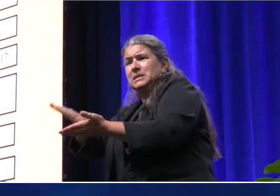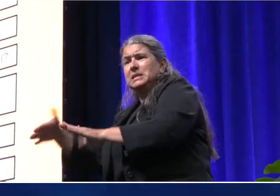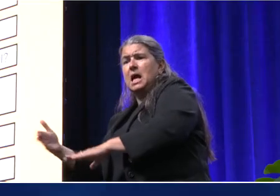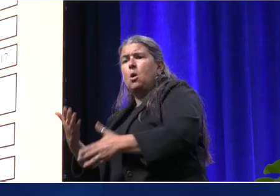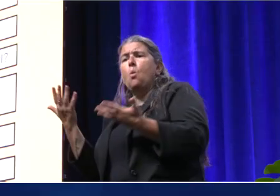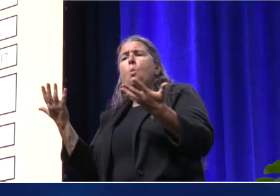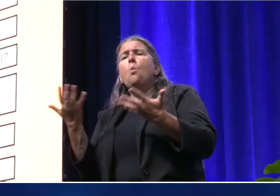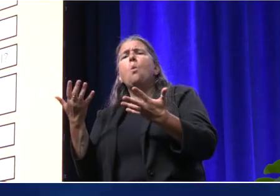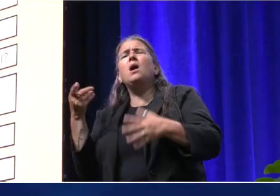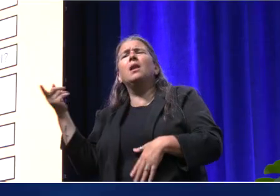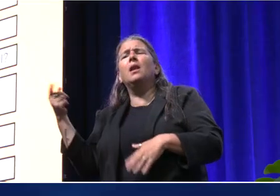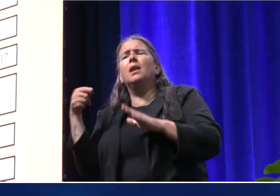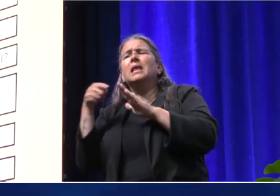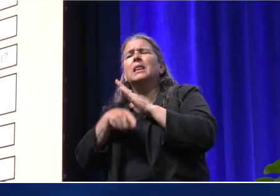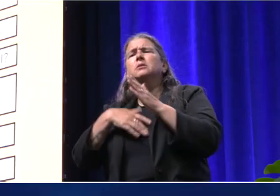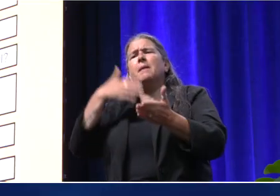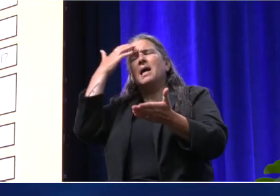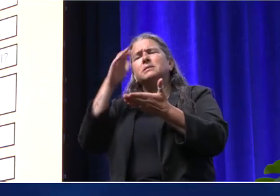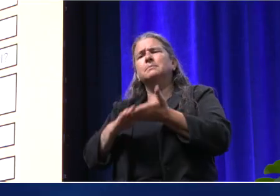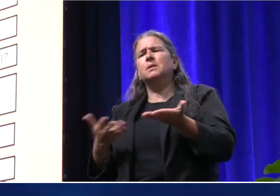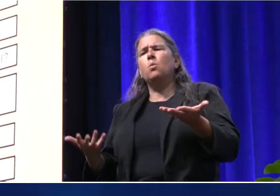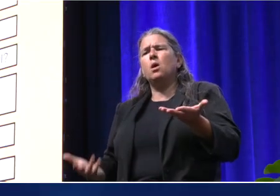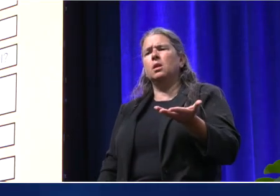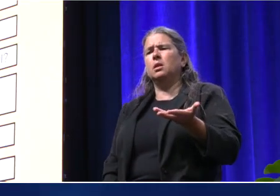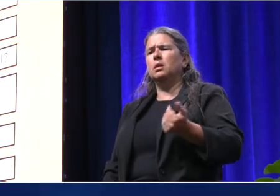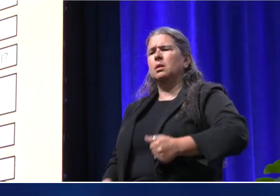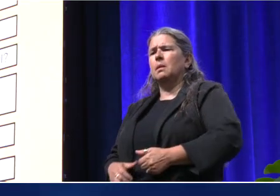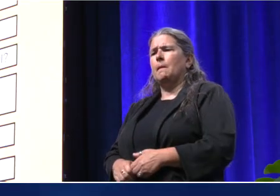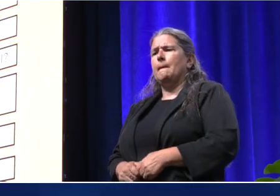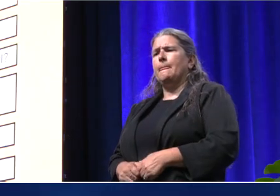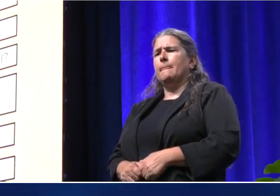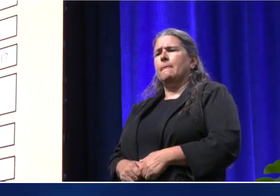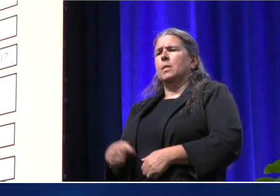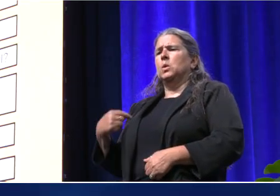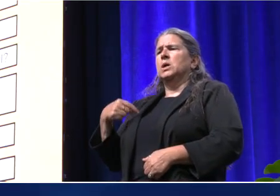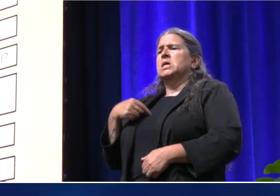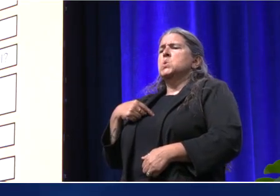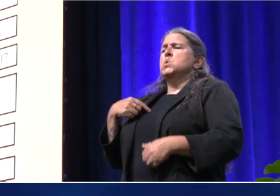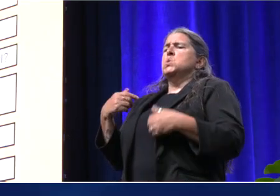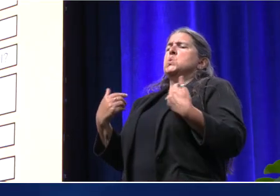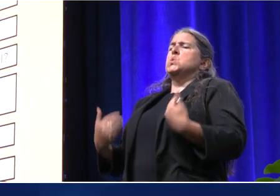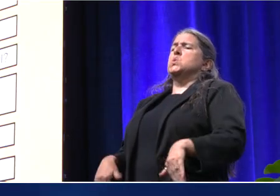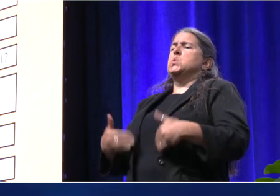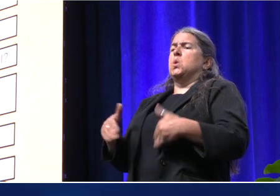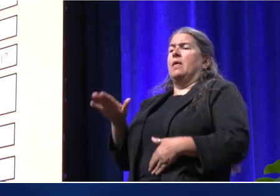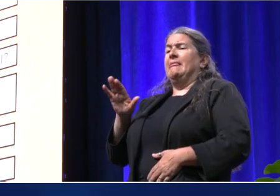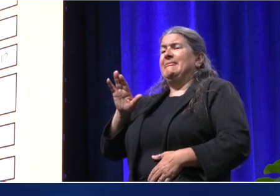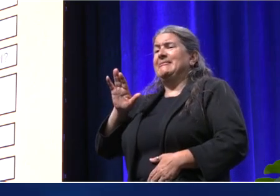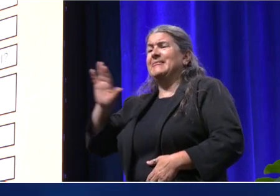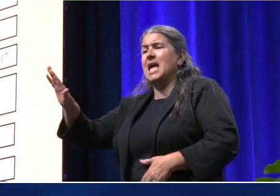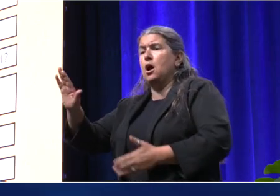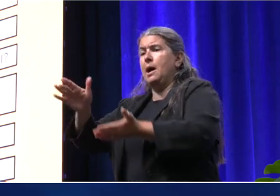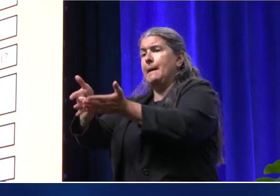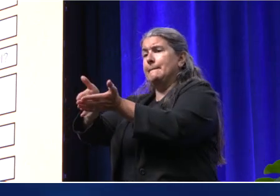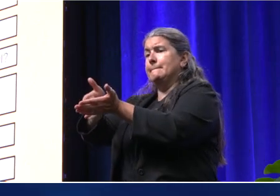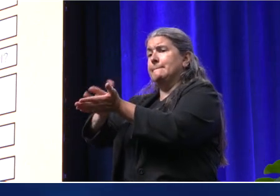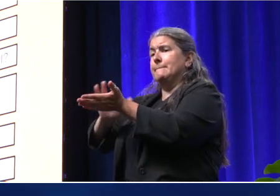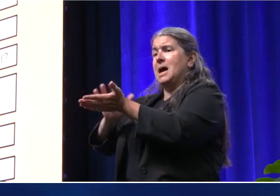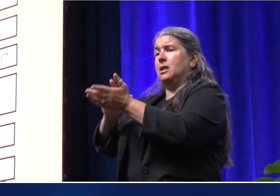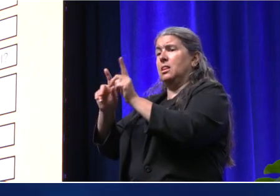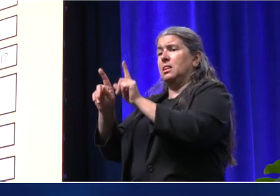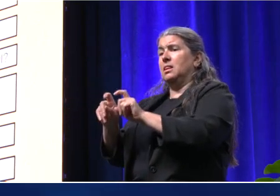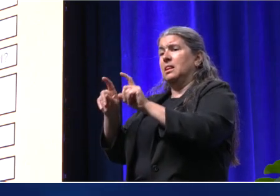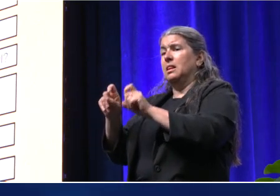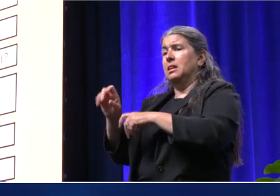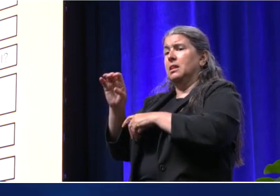autopsies in North Carolina takes about 8 months. And even though our medical examiner does a lot to work with families to help them understand